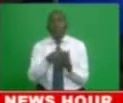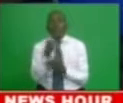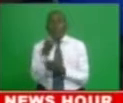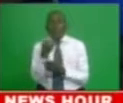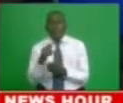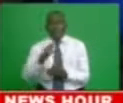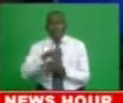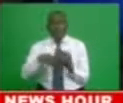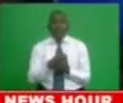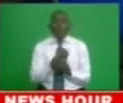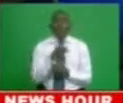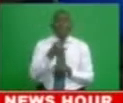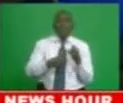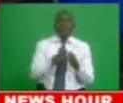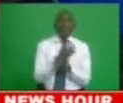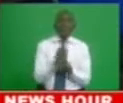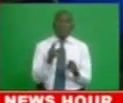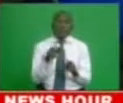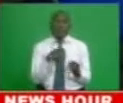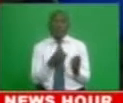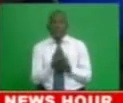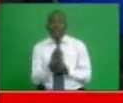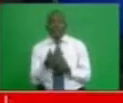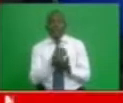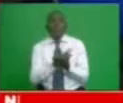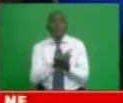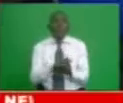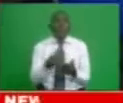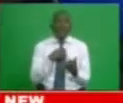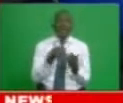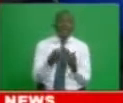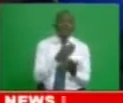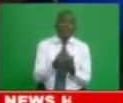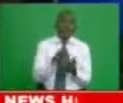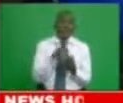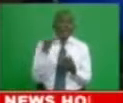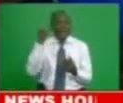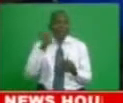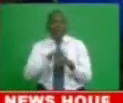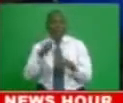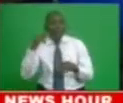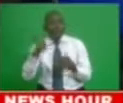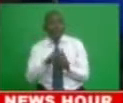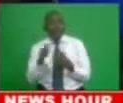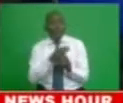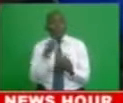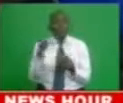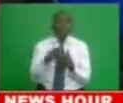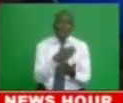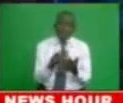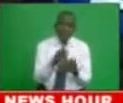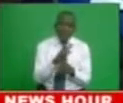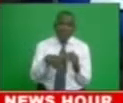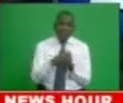enjoying a democracy. You have the right to write yours in a newspaper. You have the right to say yours on radio. I have the right to put mine on a beat and let